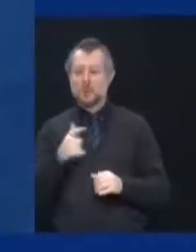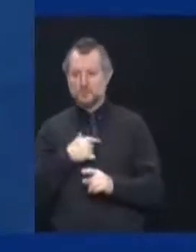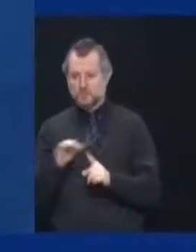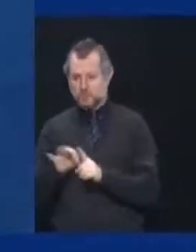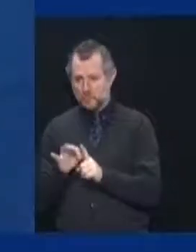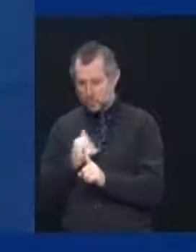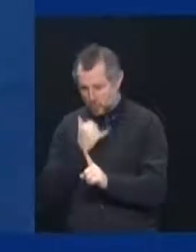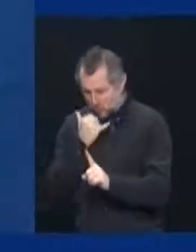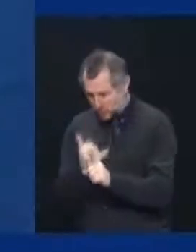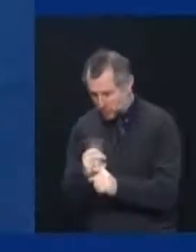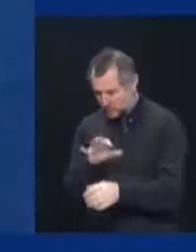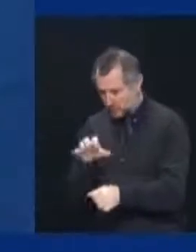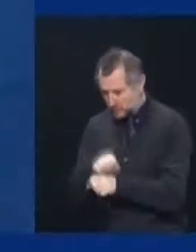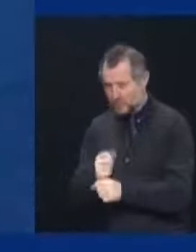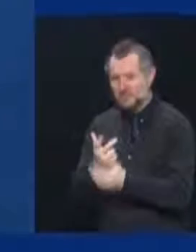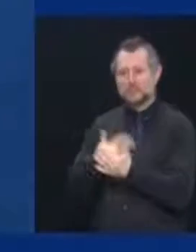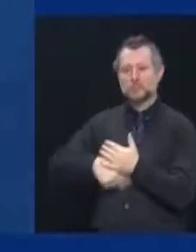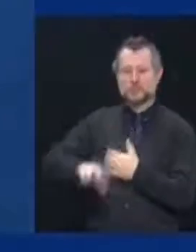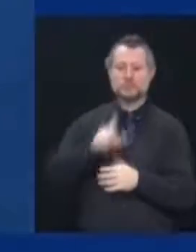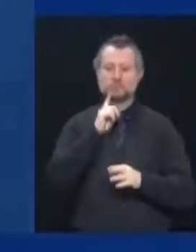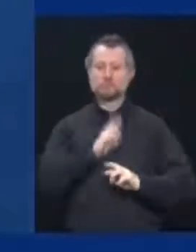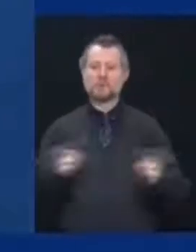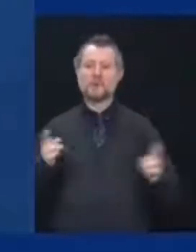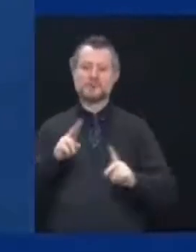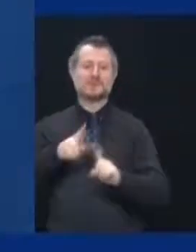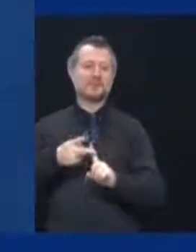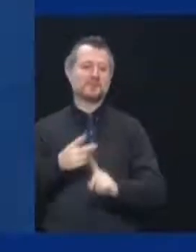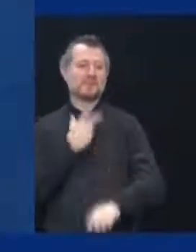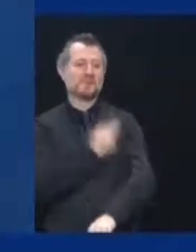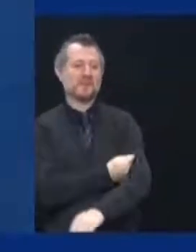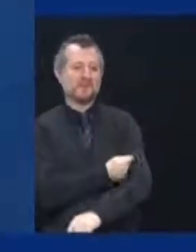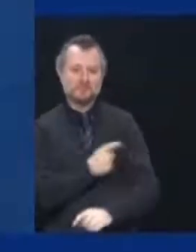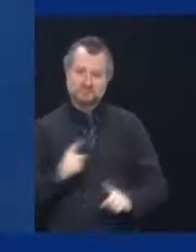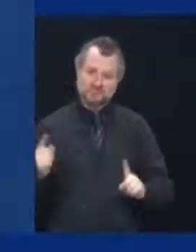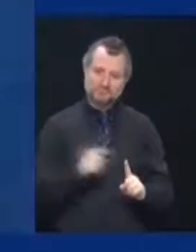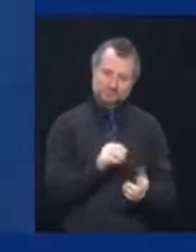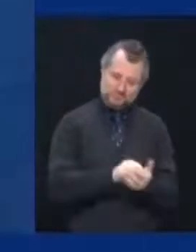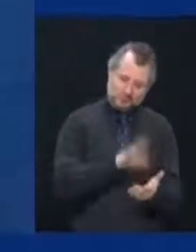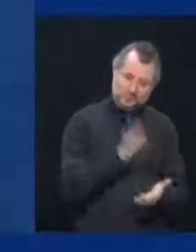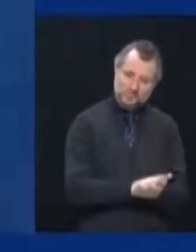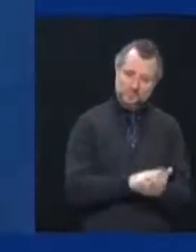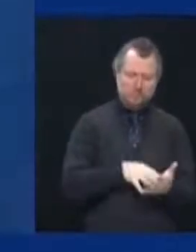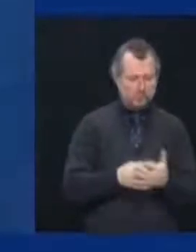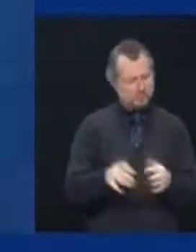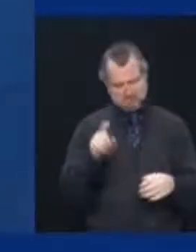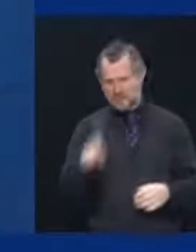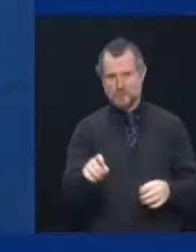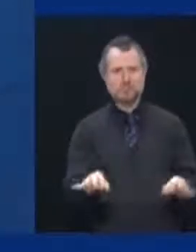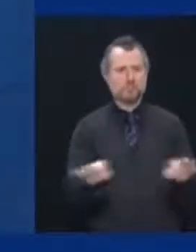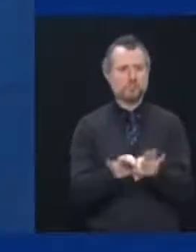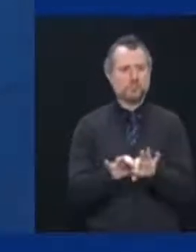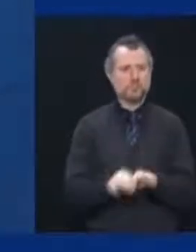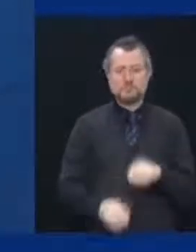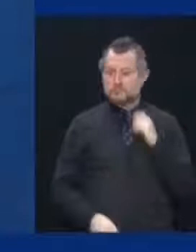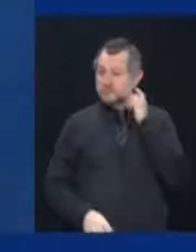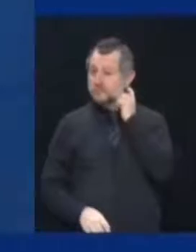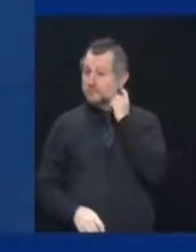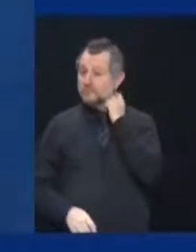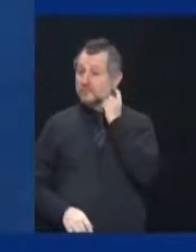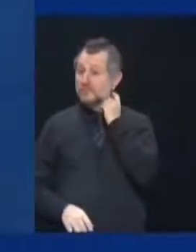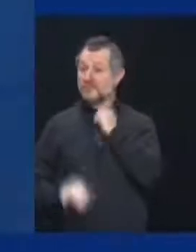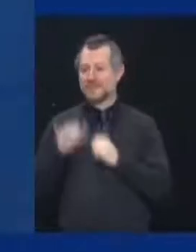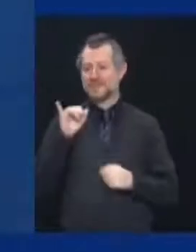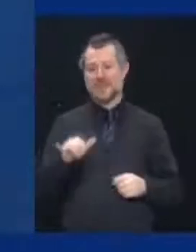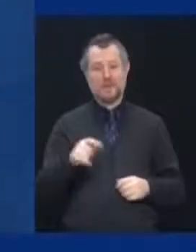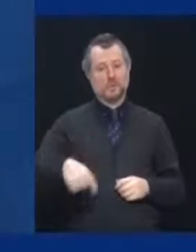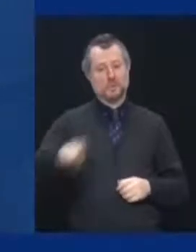and giving John the second dose. That's very important. And that is a administrative procedure,